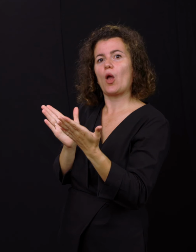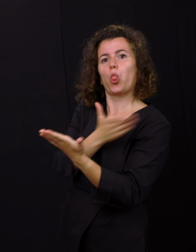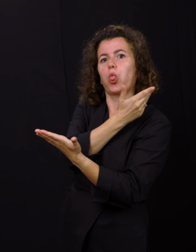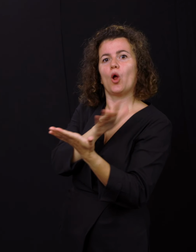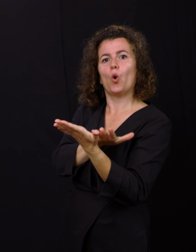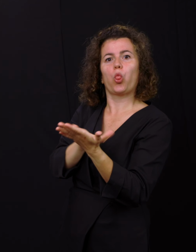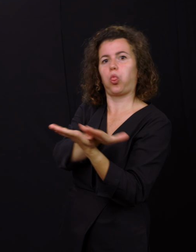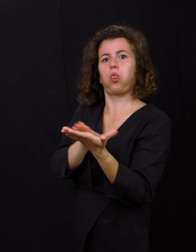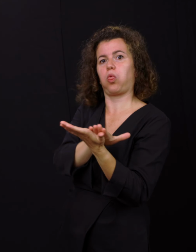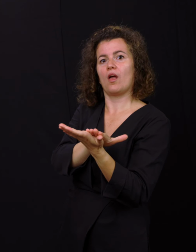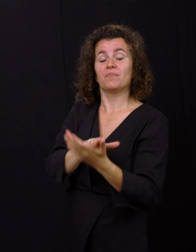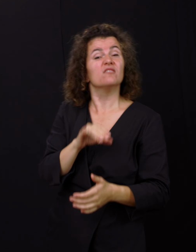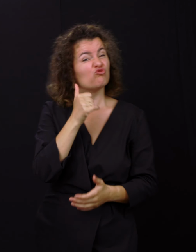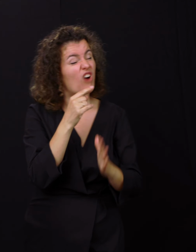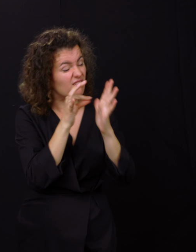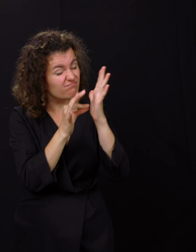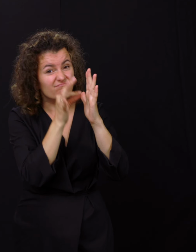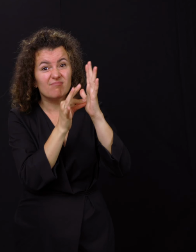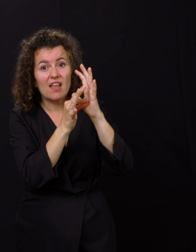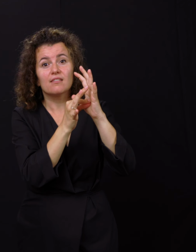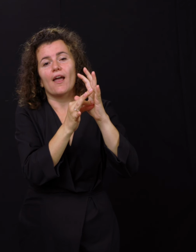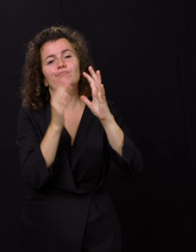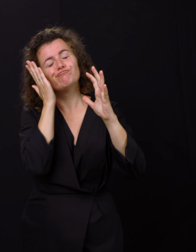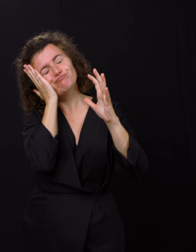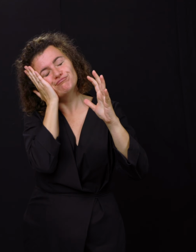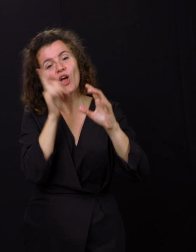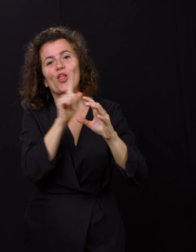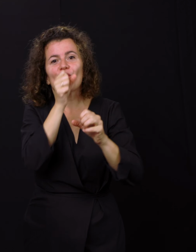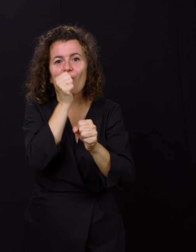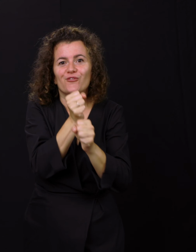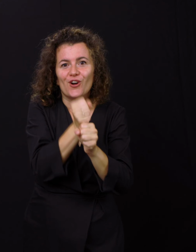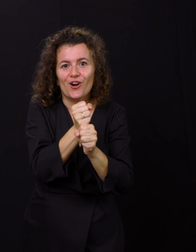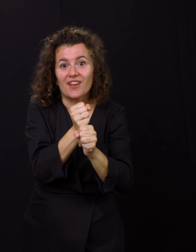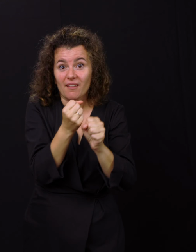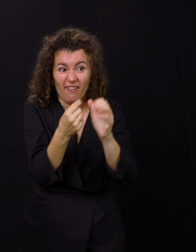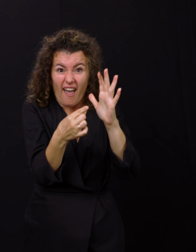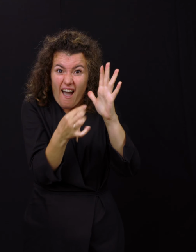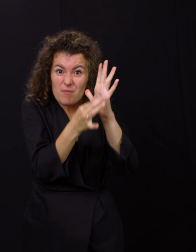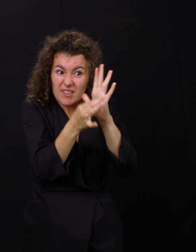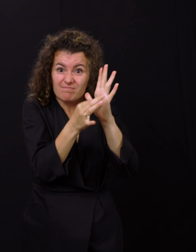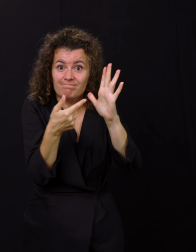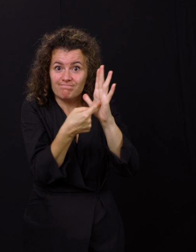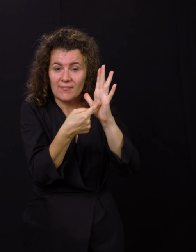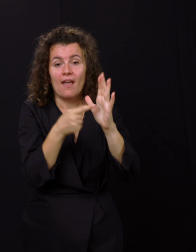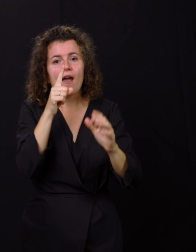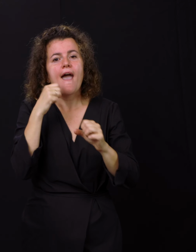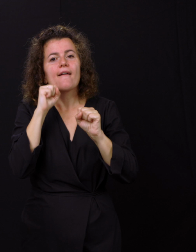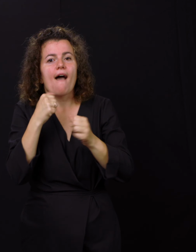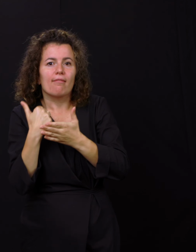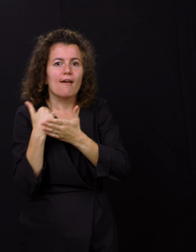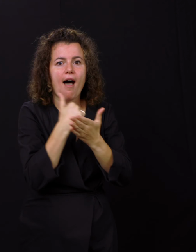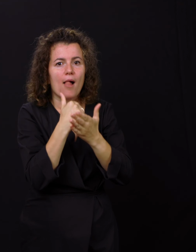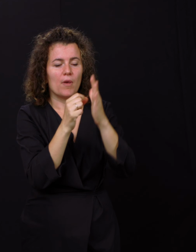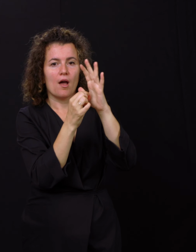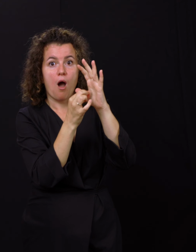detect light anymore. But we can use ocular imaging technologies to actually capture the presence of these cells in